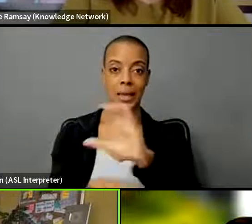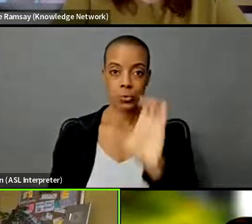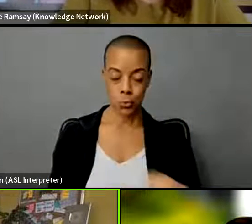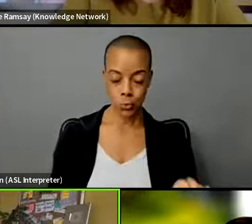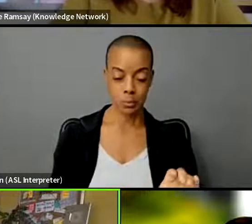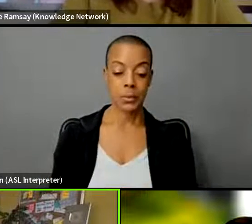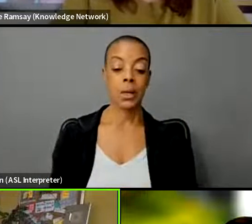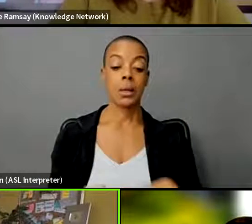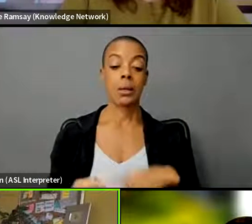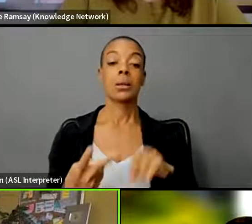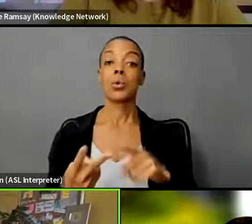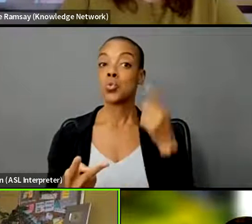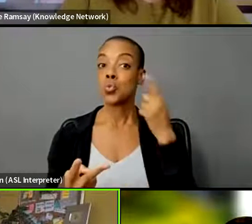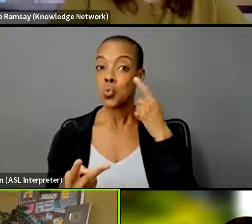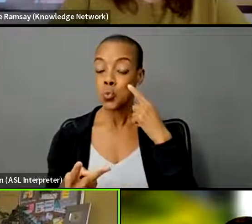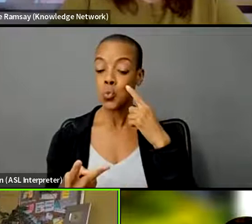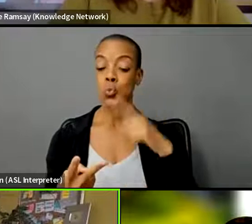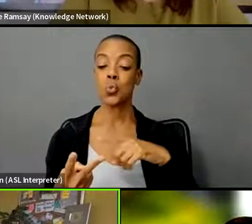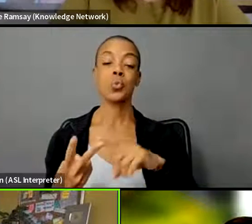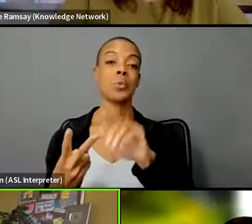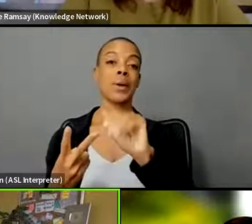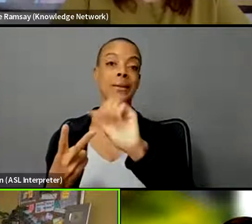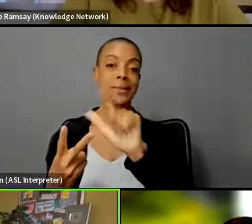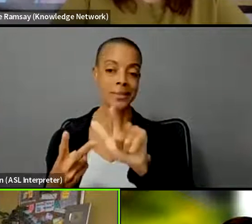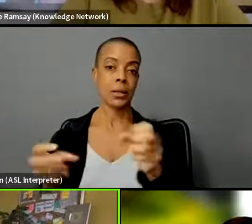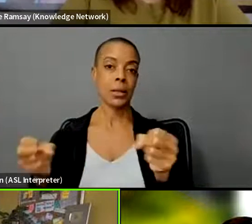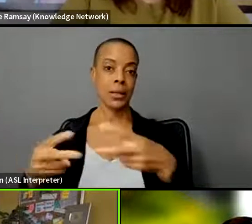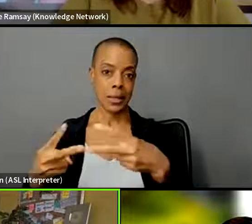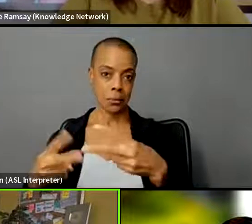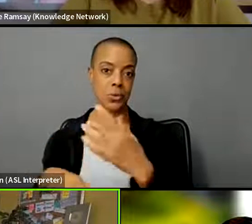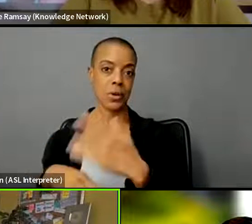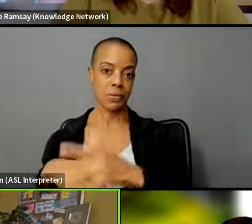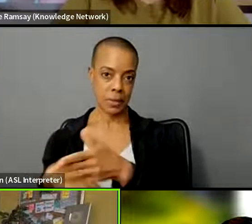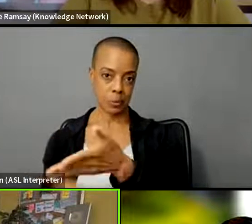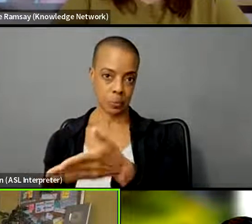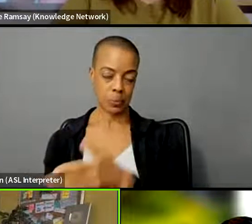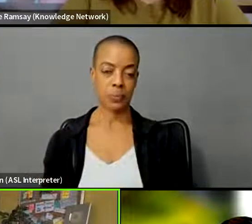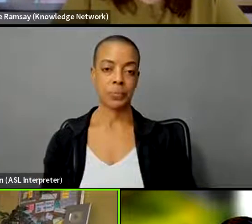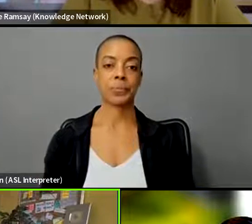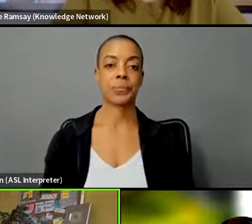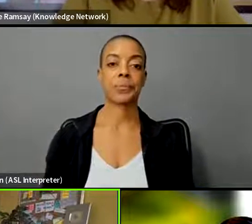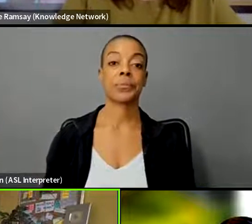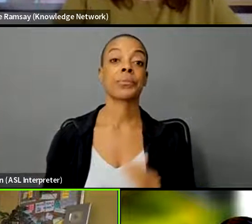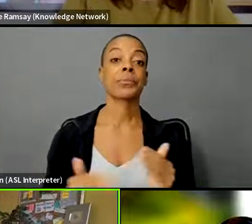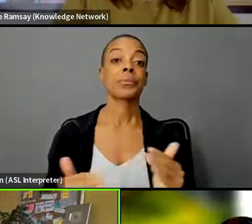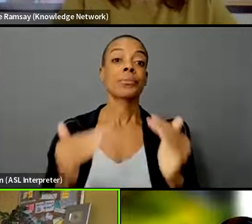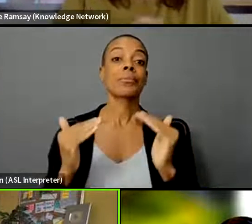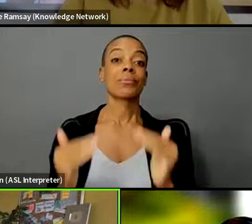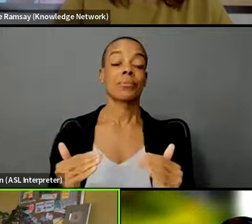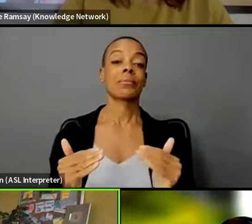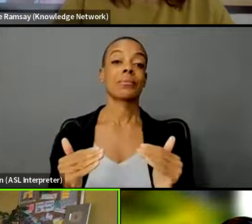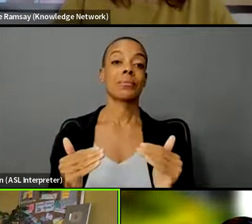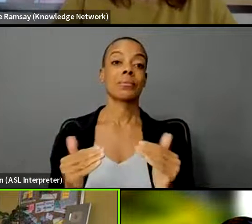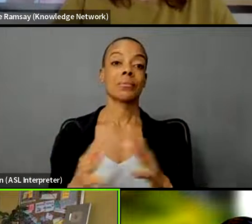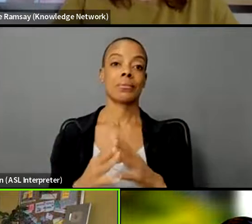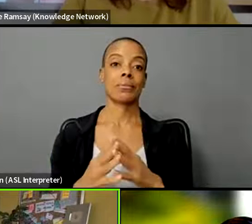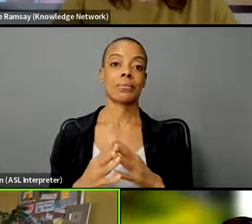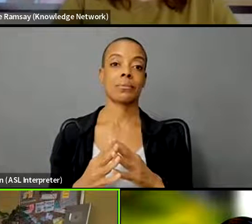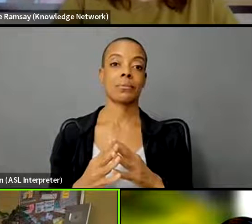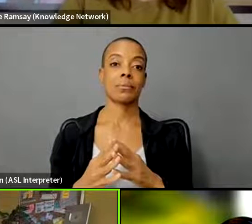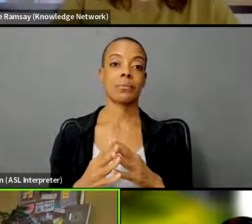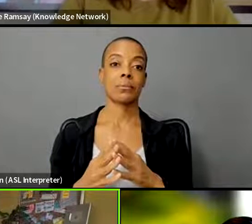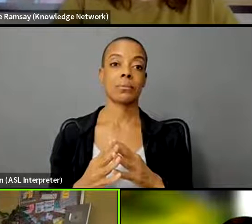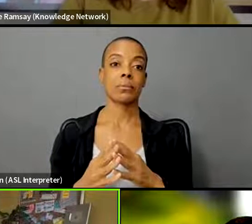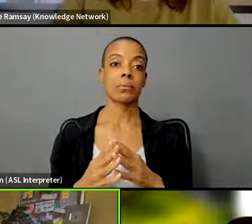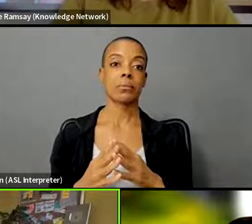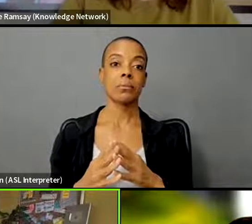YouTube, ASL and closed captioning are available as well. Now, finally, before we get started with our first presentation,